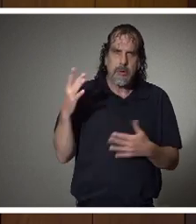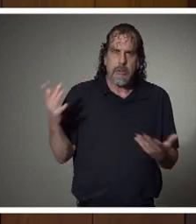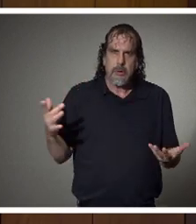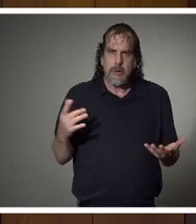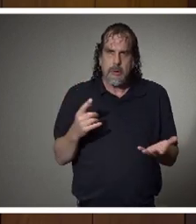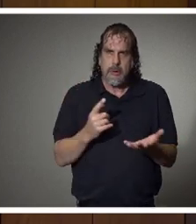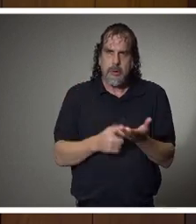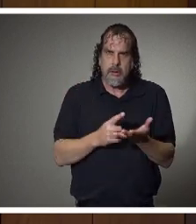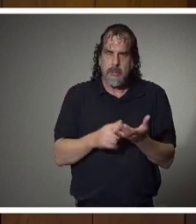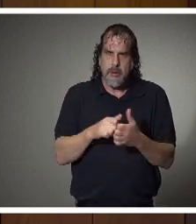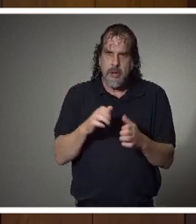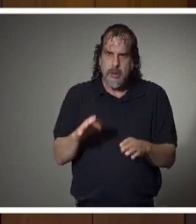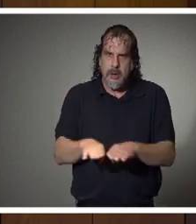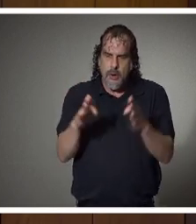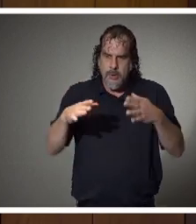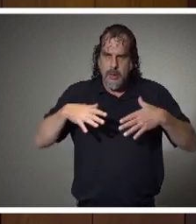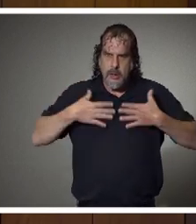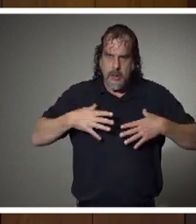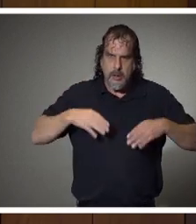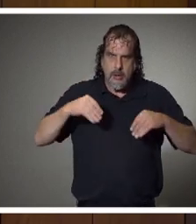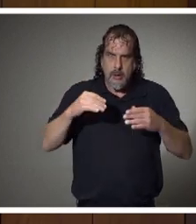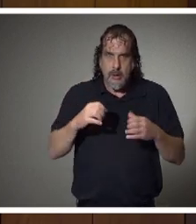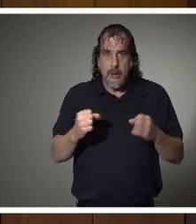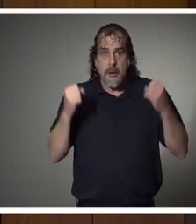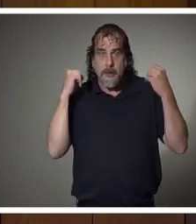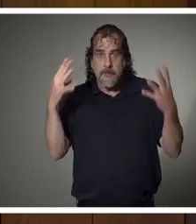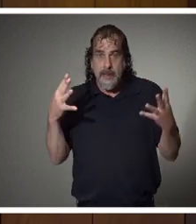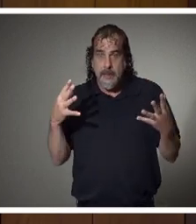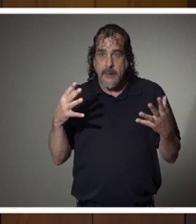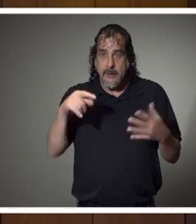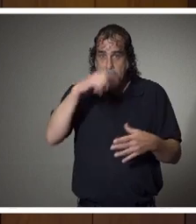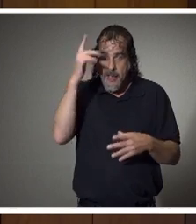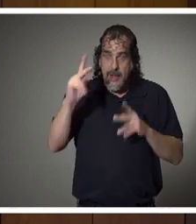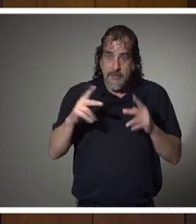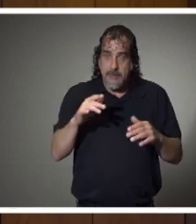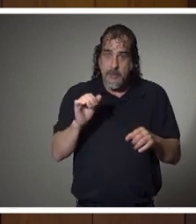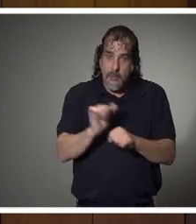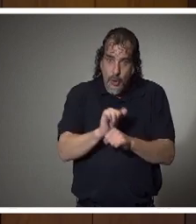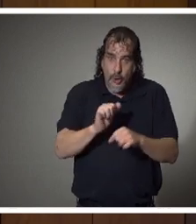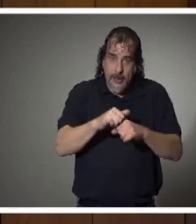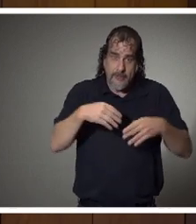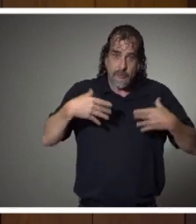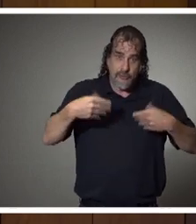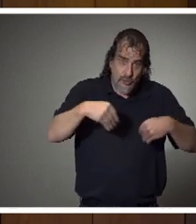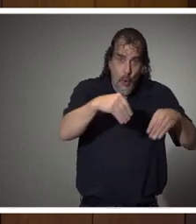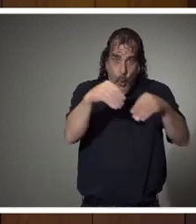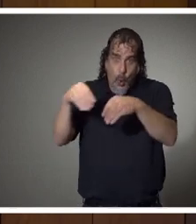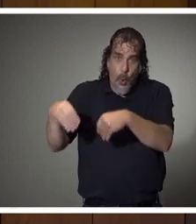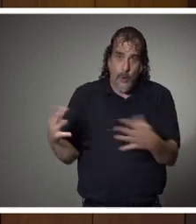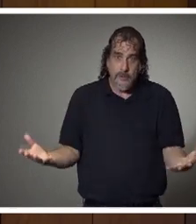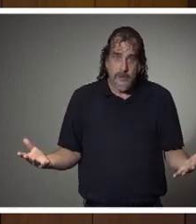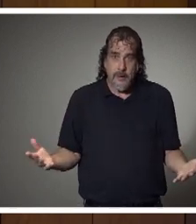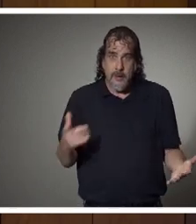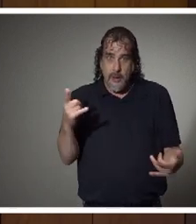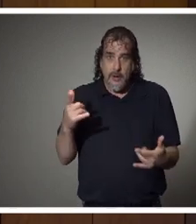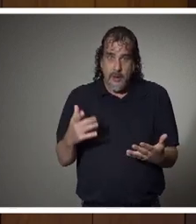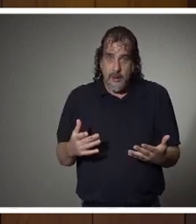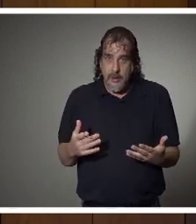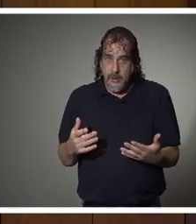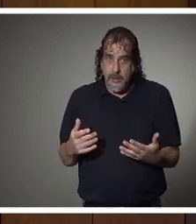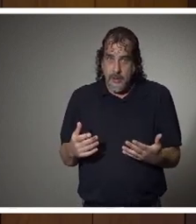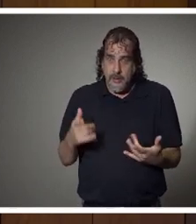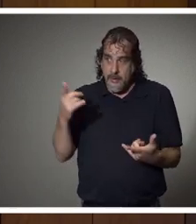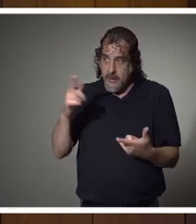reopening retail stores. A lot of African Americans work in the retail sector. are you forcing, could